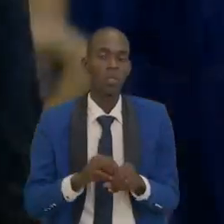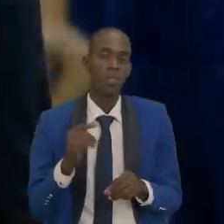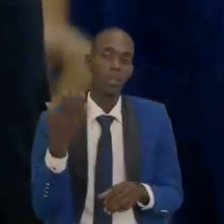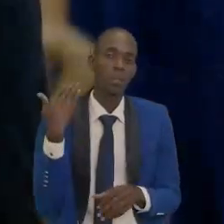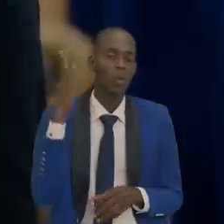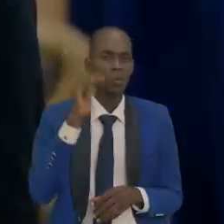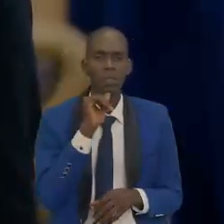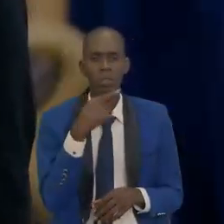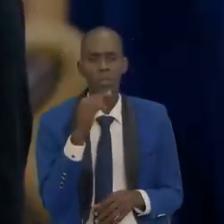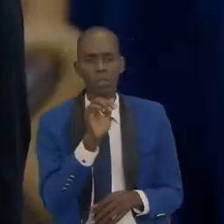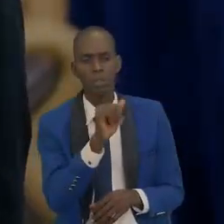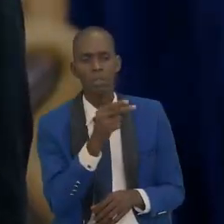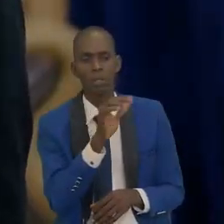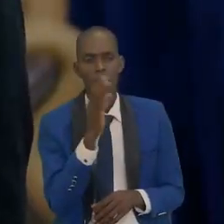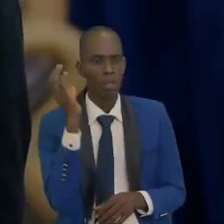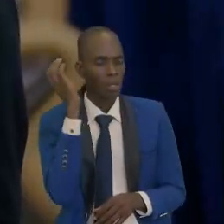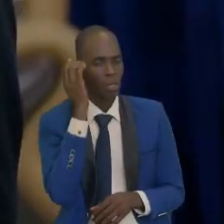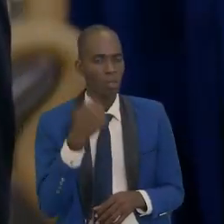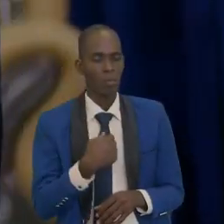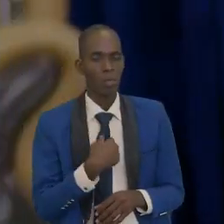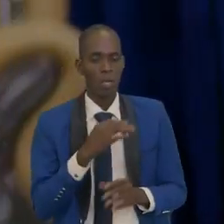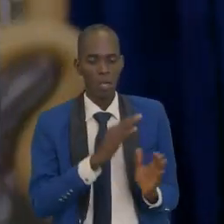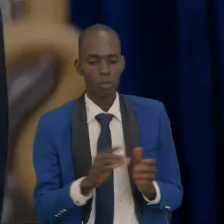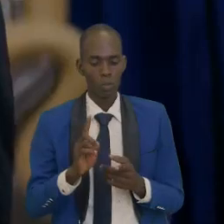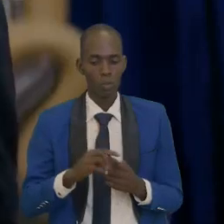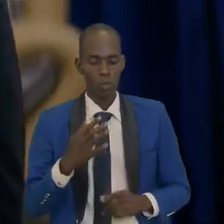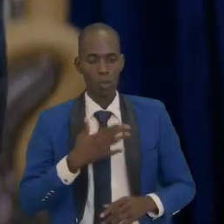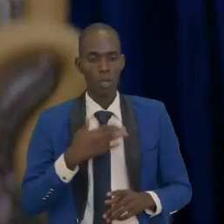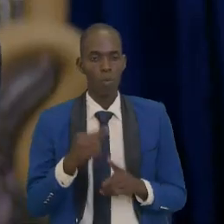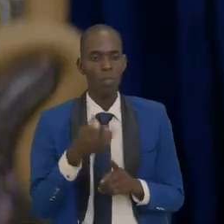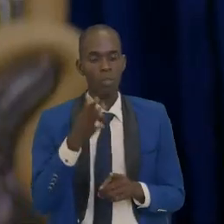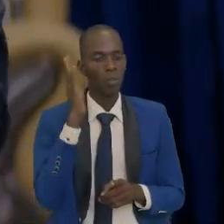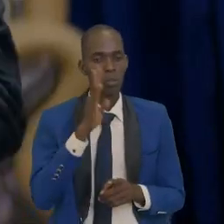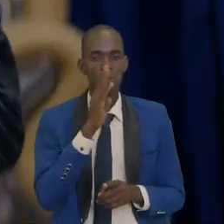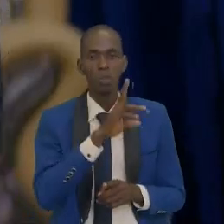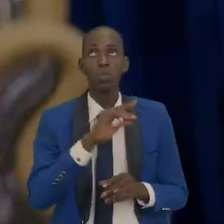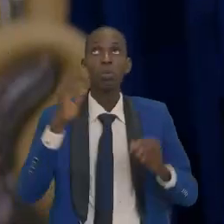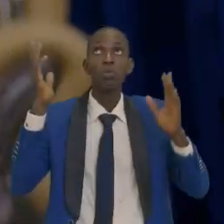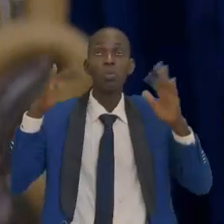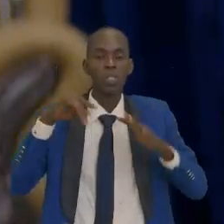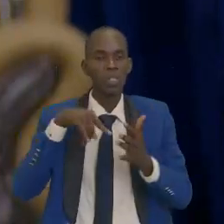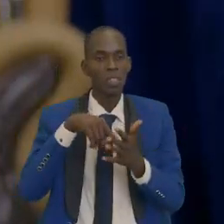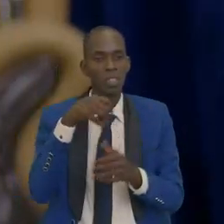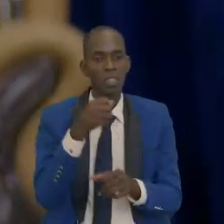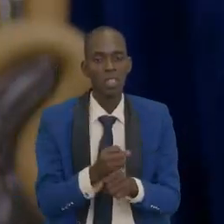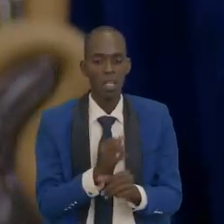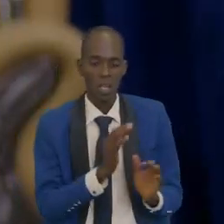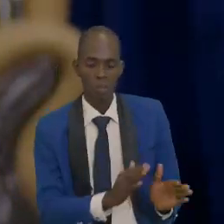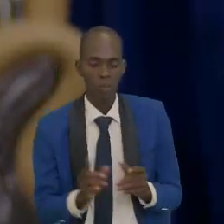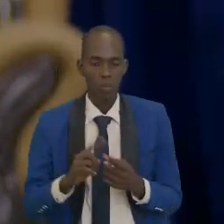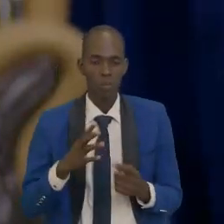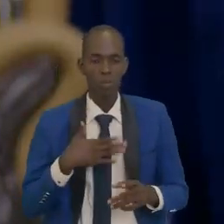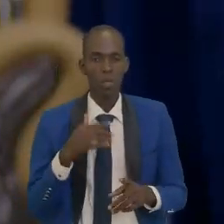listen to me according to my word there shall be no dinner these years according to my word